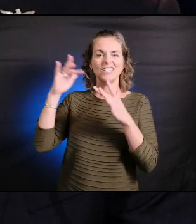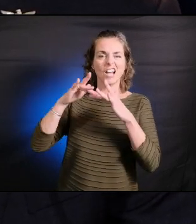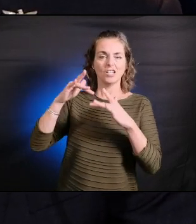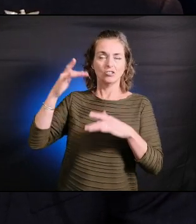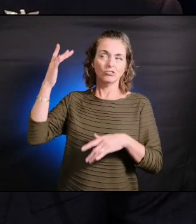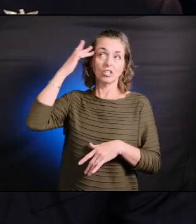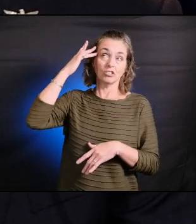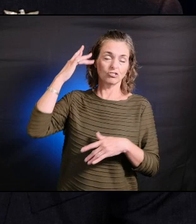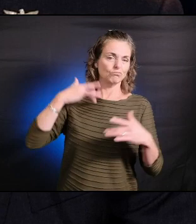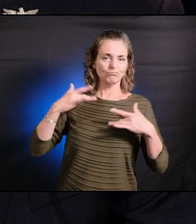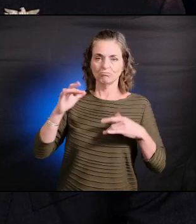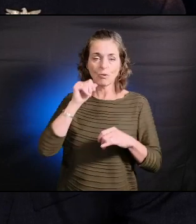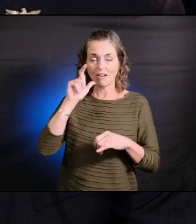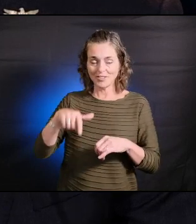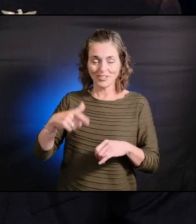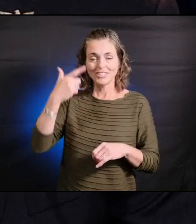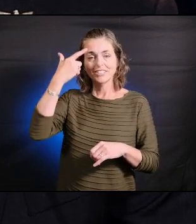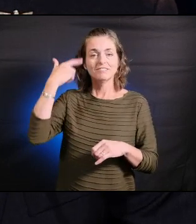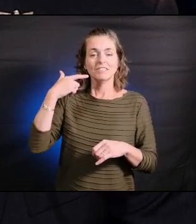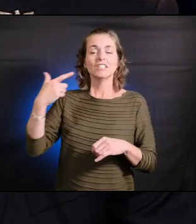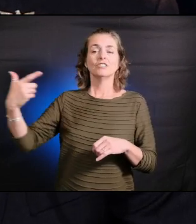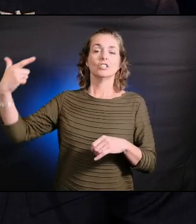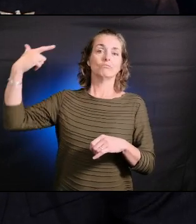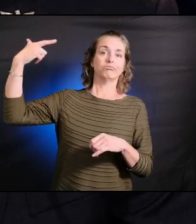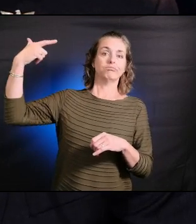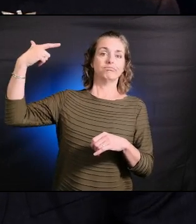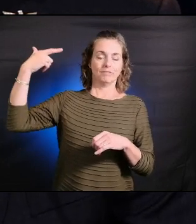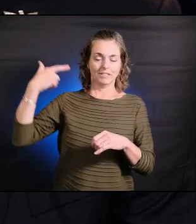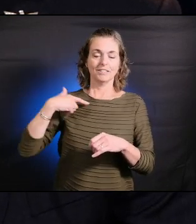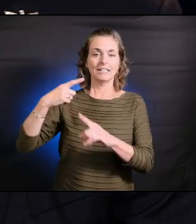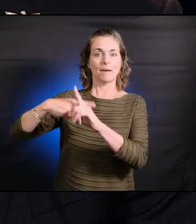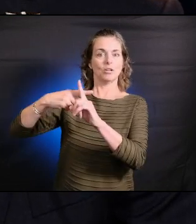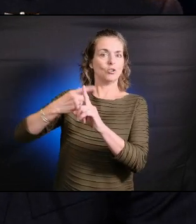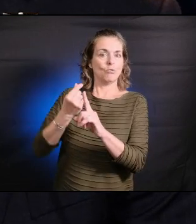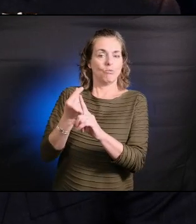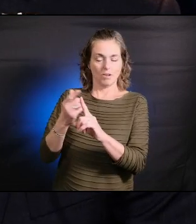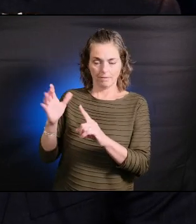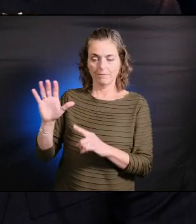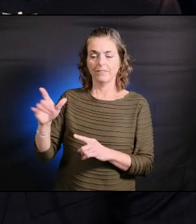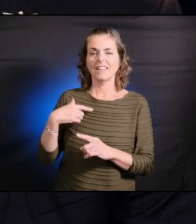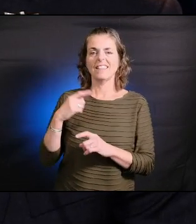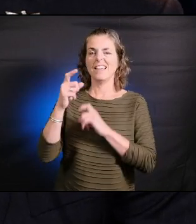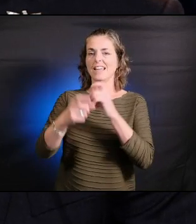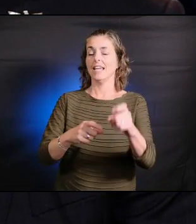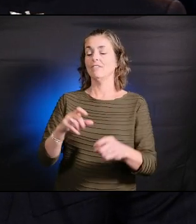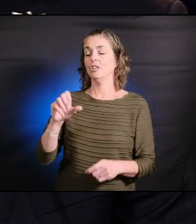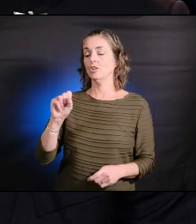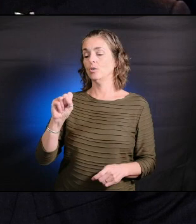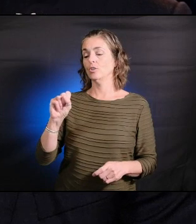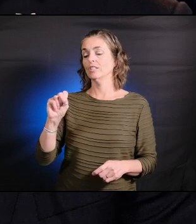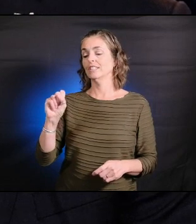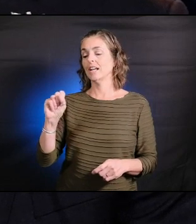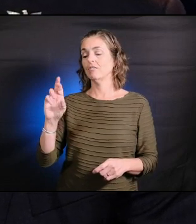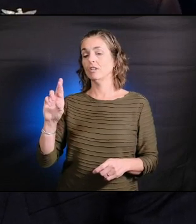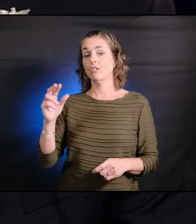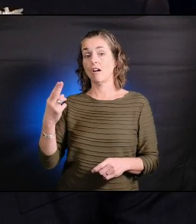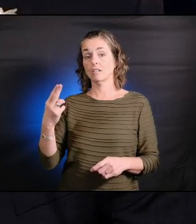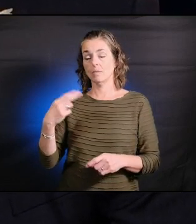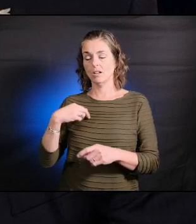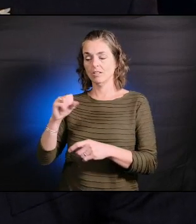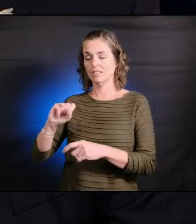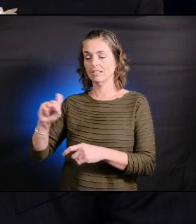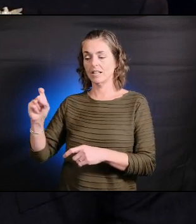so we can quickly take your temperature. They gave them to the Snyder Regional Hospital, Department of